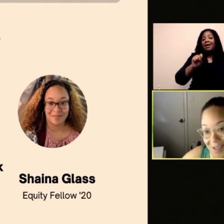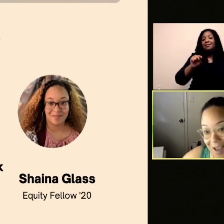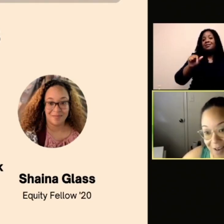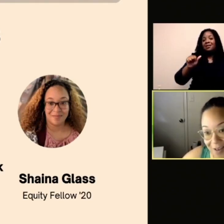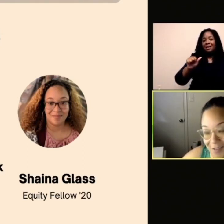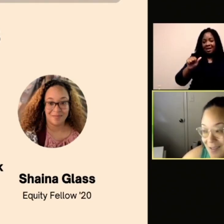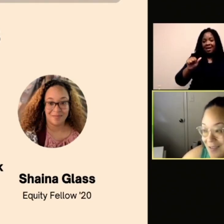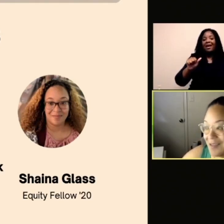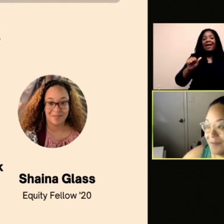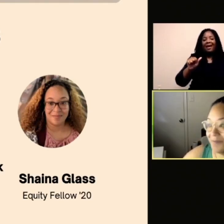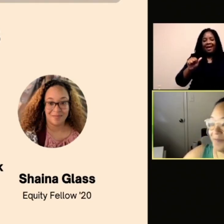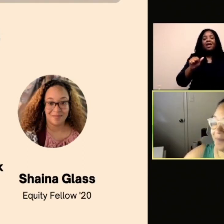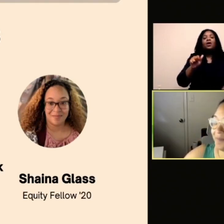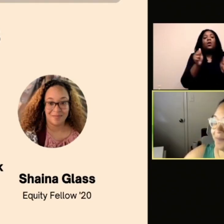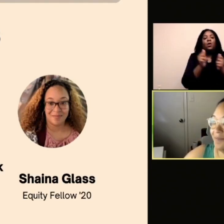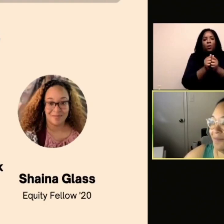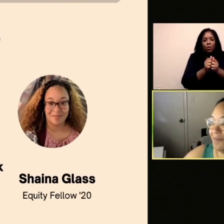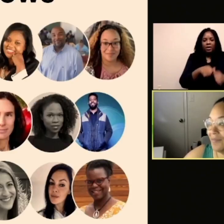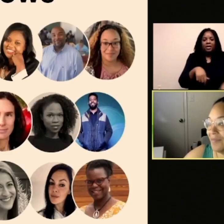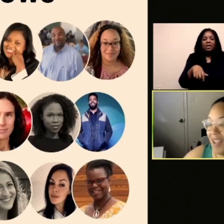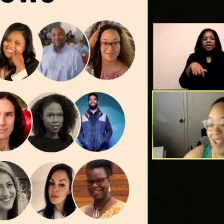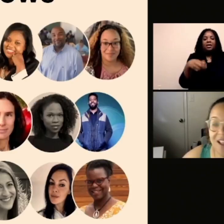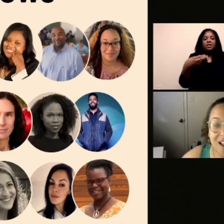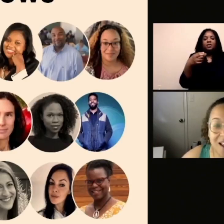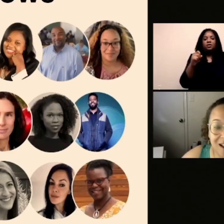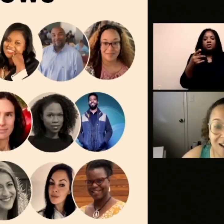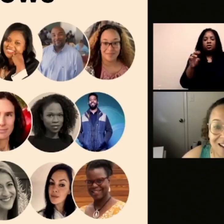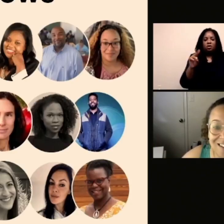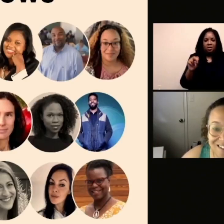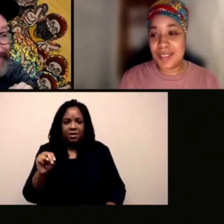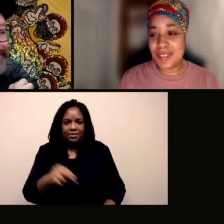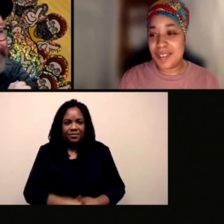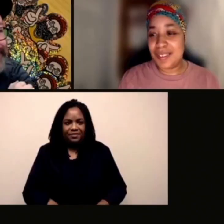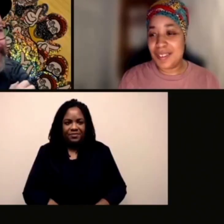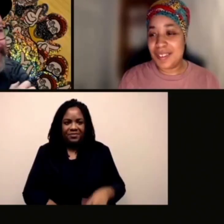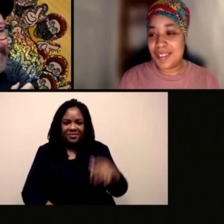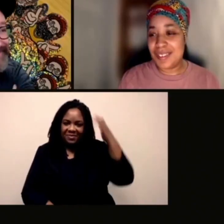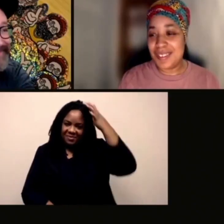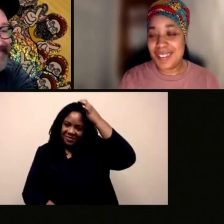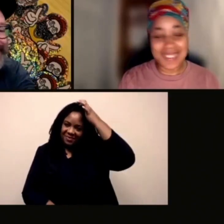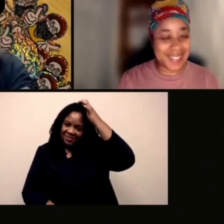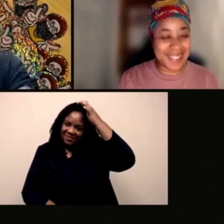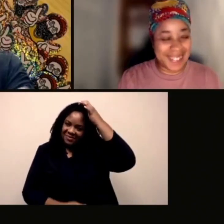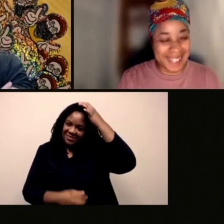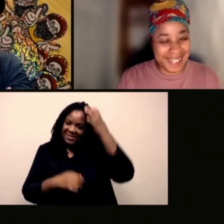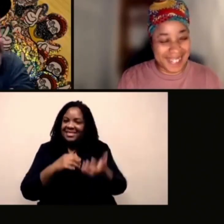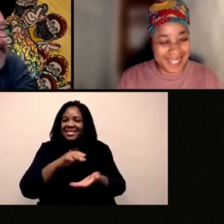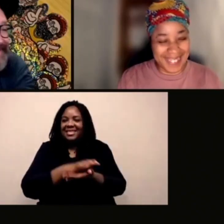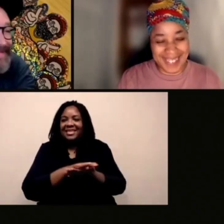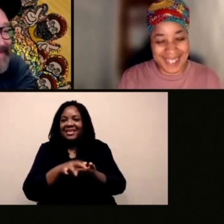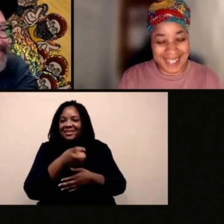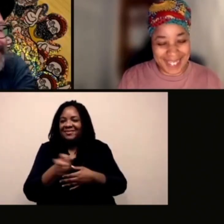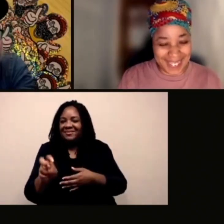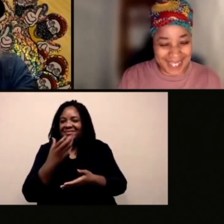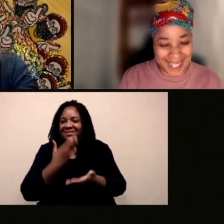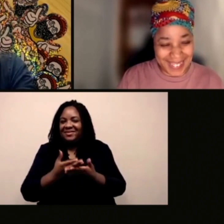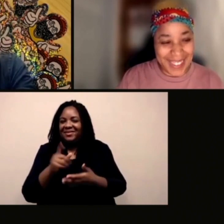Leon Tynes. Nice segue. I know.